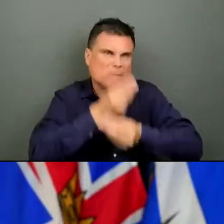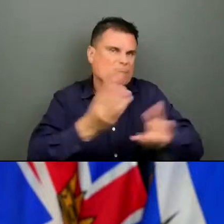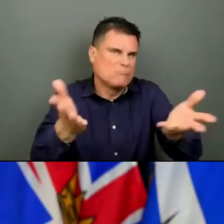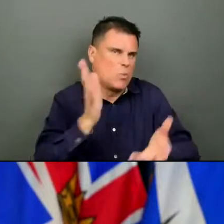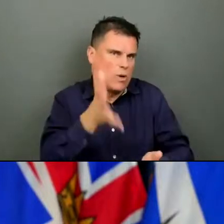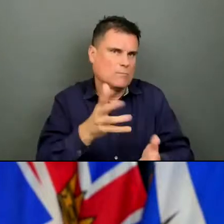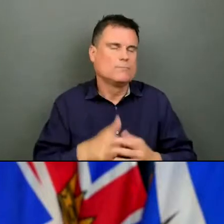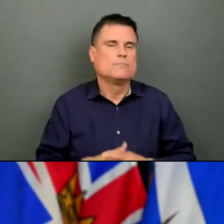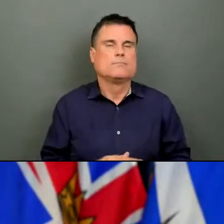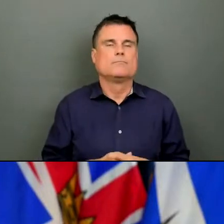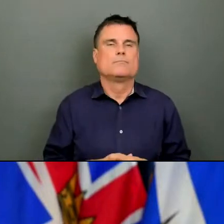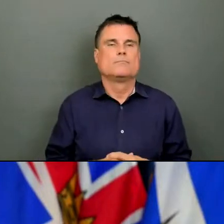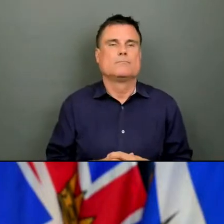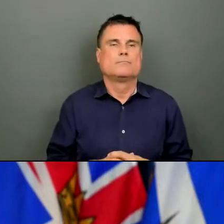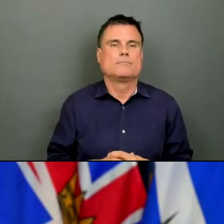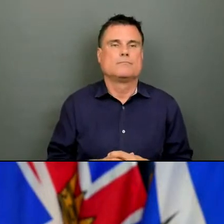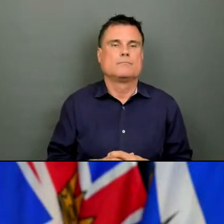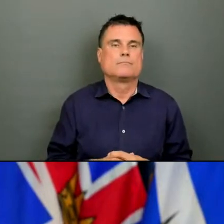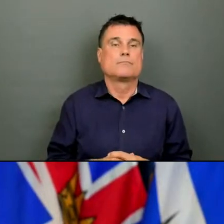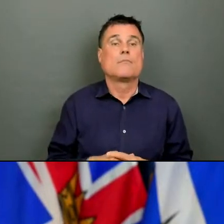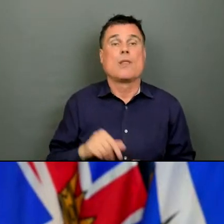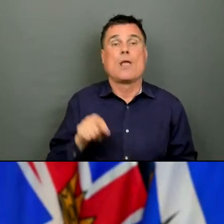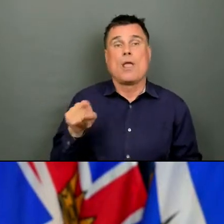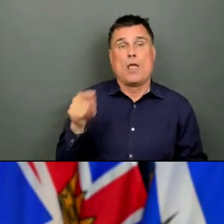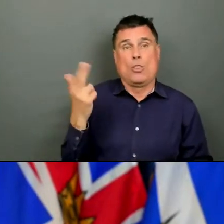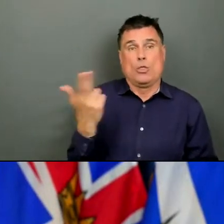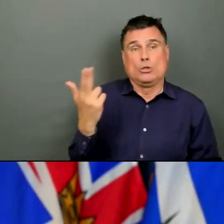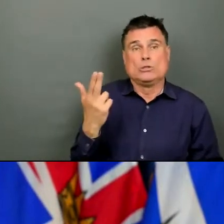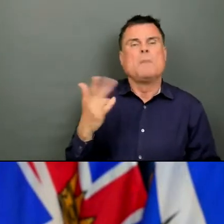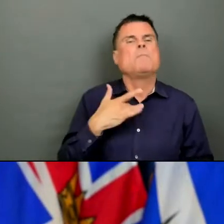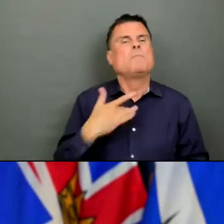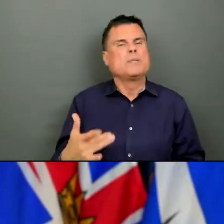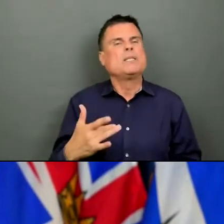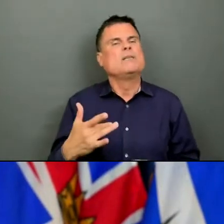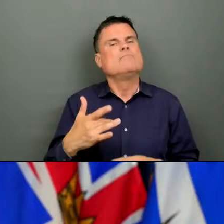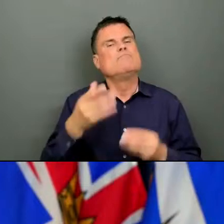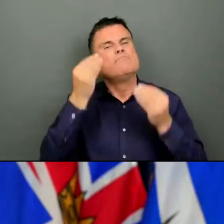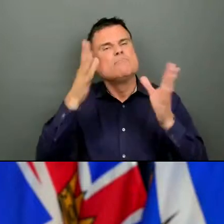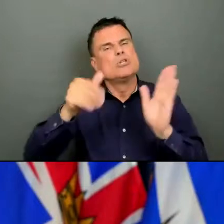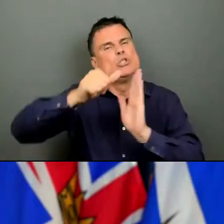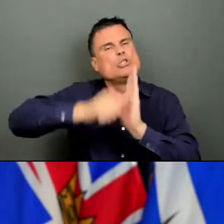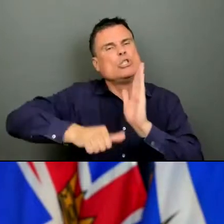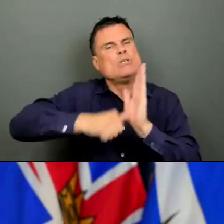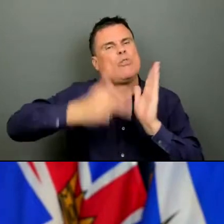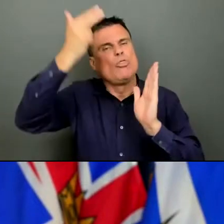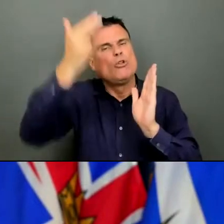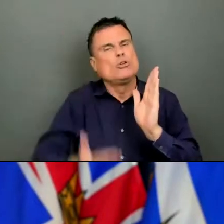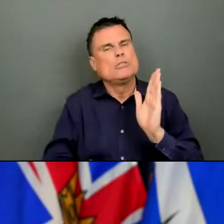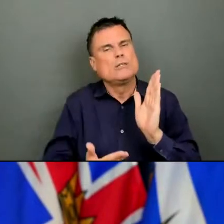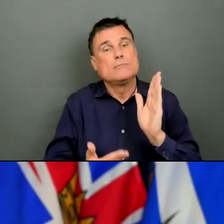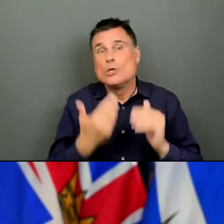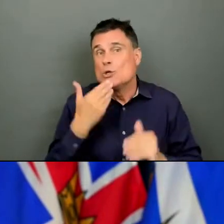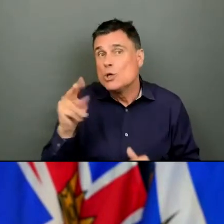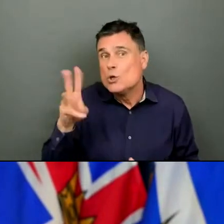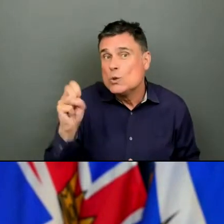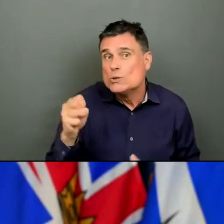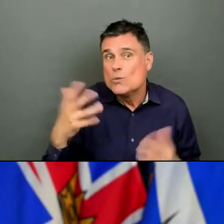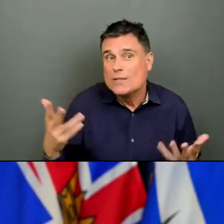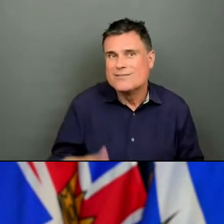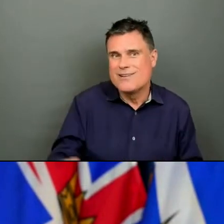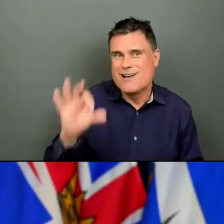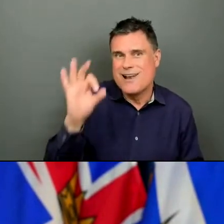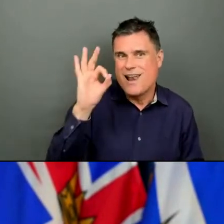typically report on surgical renewal. And I want to say there's good news that all nine Metro